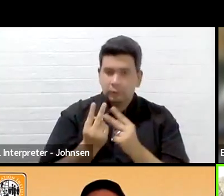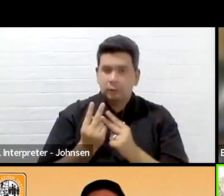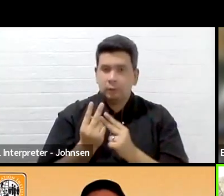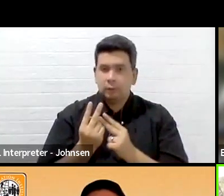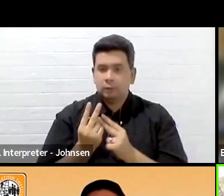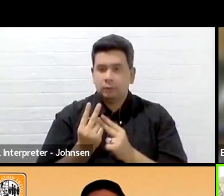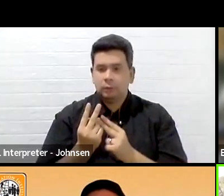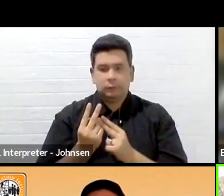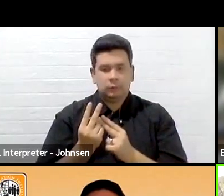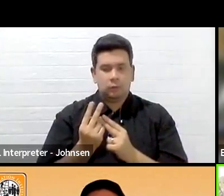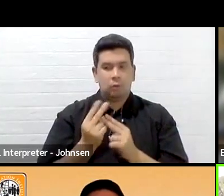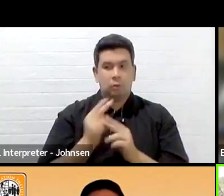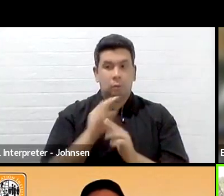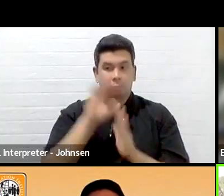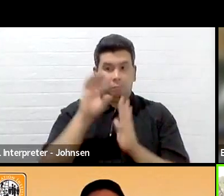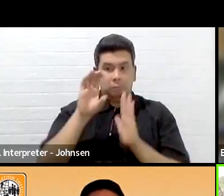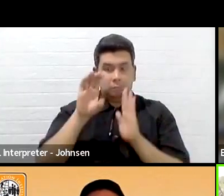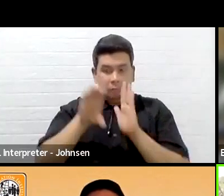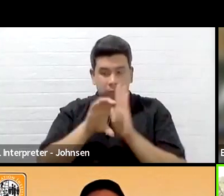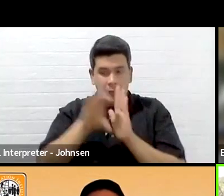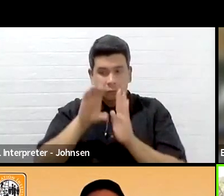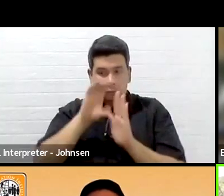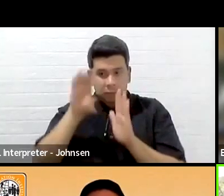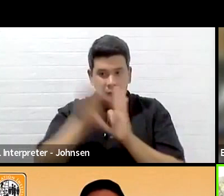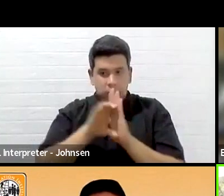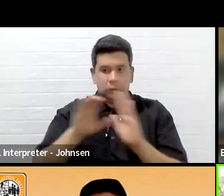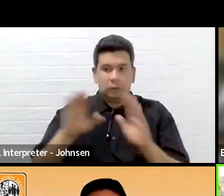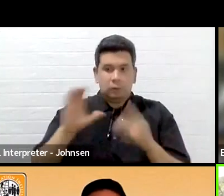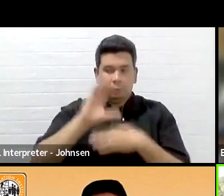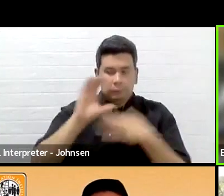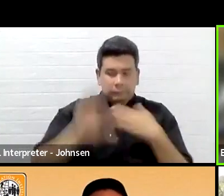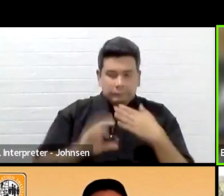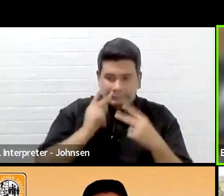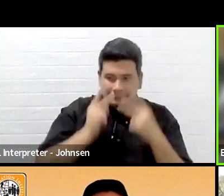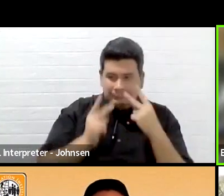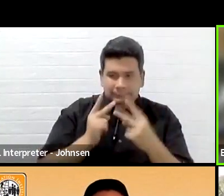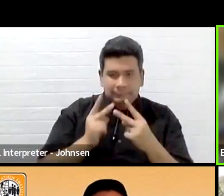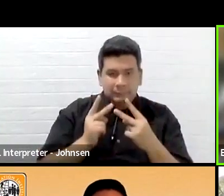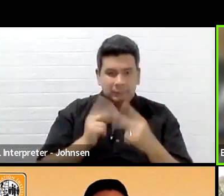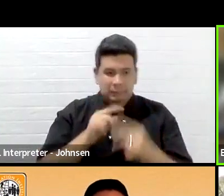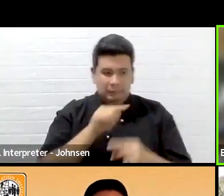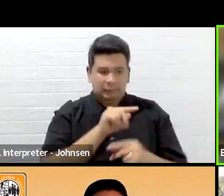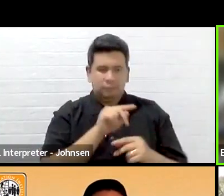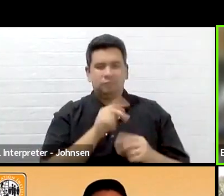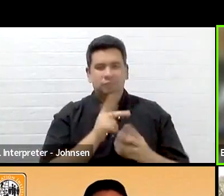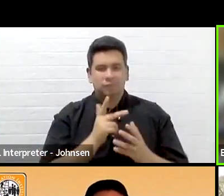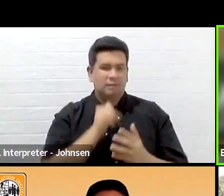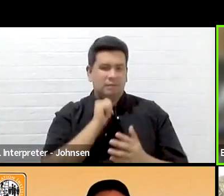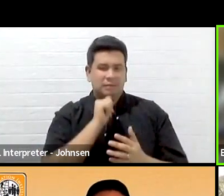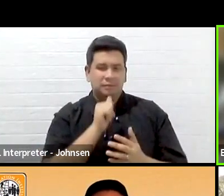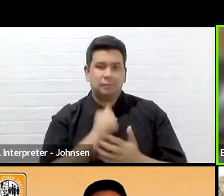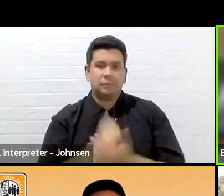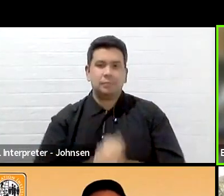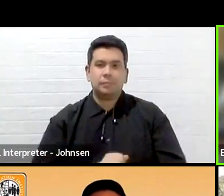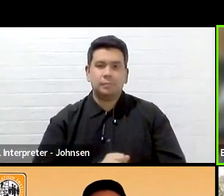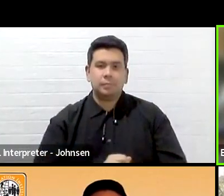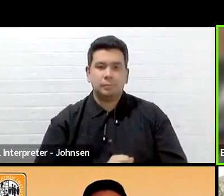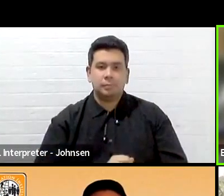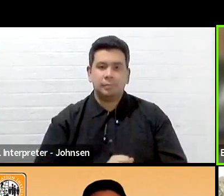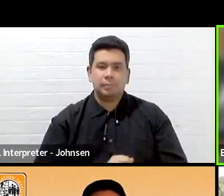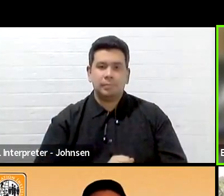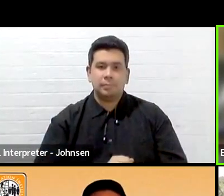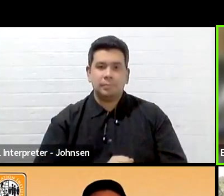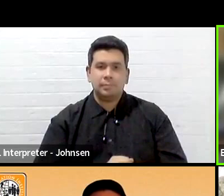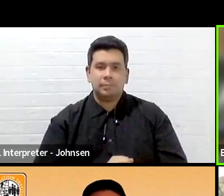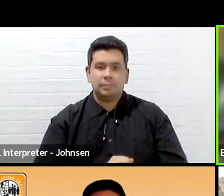complete picture if they just look at DOH data. But question lang, Doc GP, ano yung data ginagamit